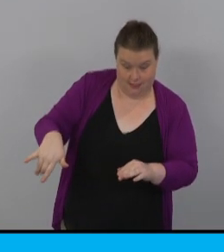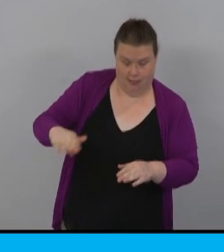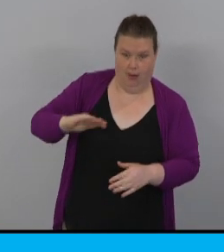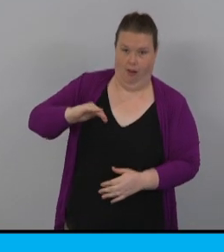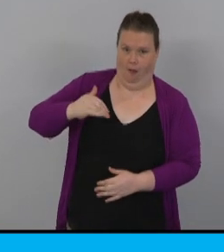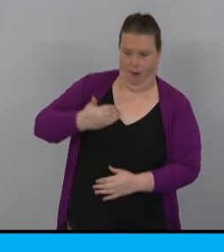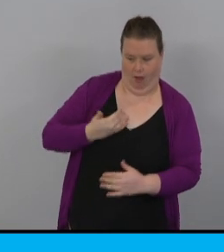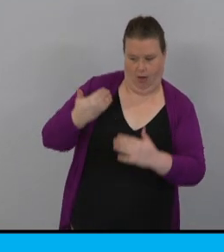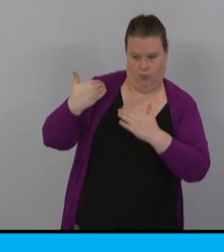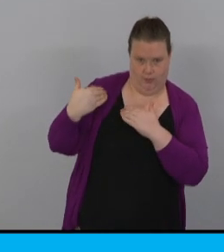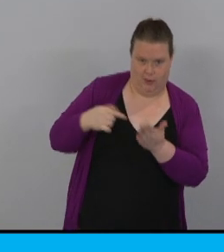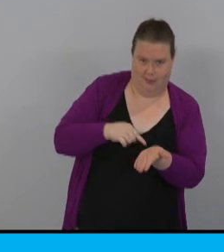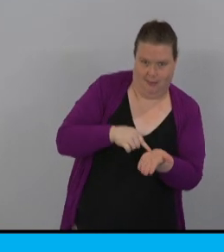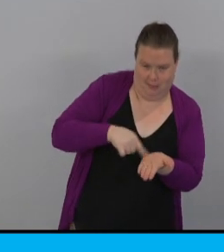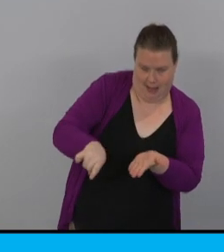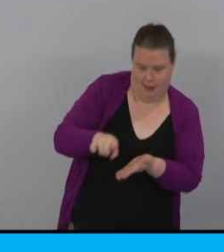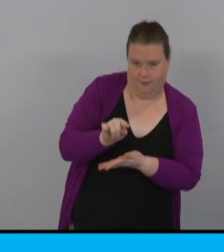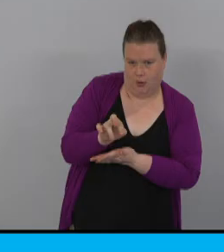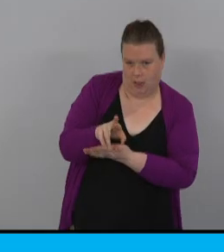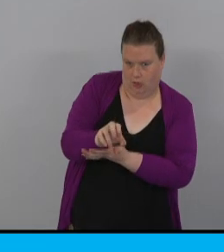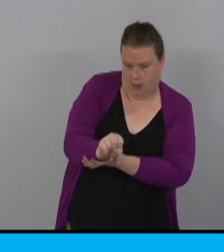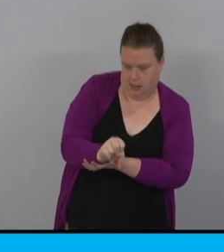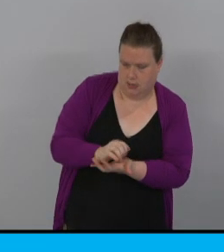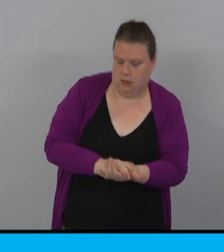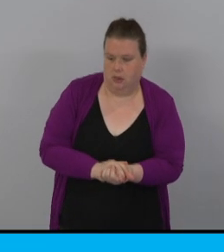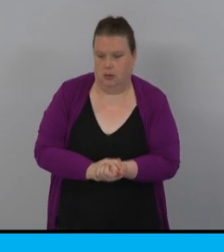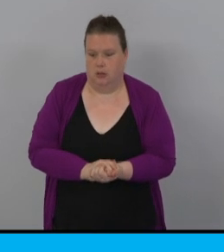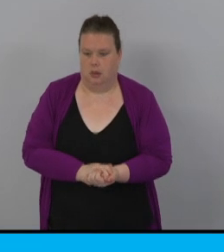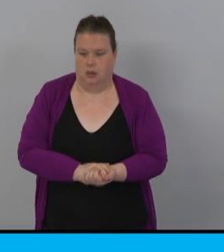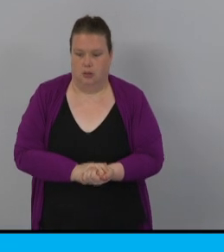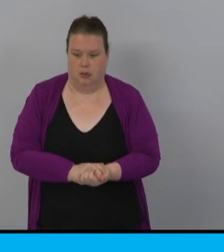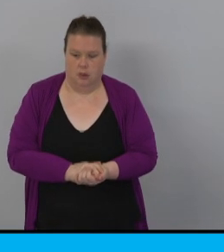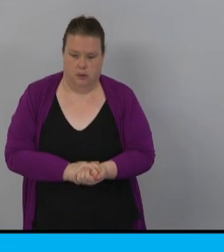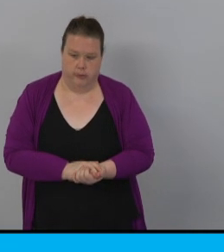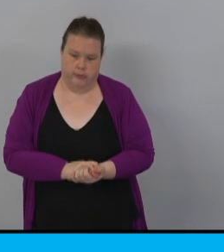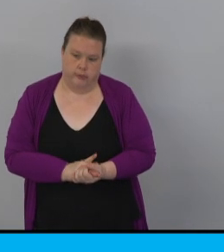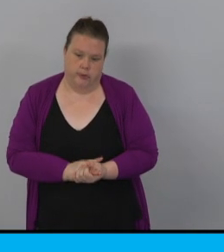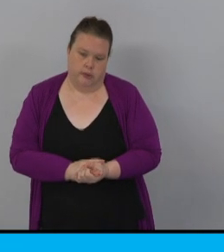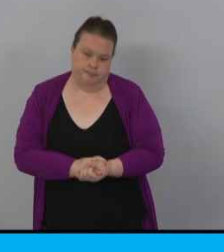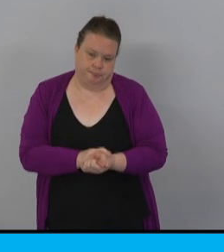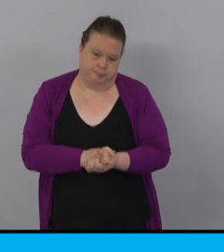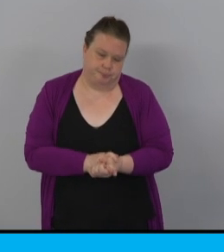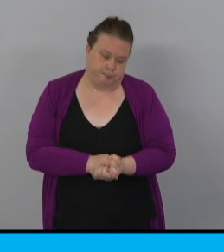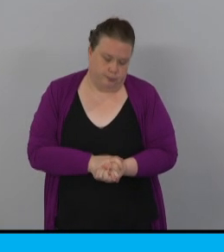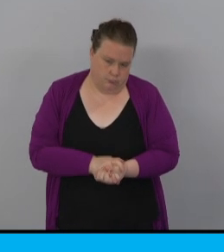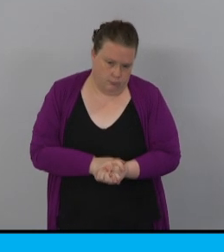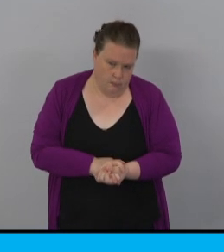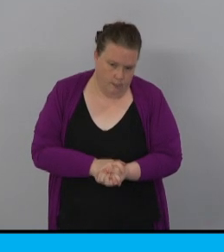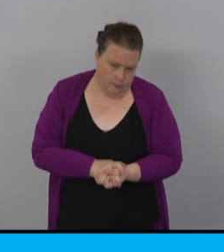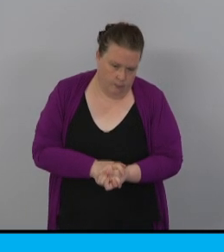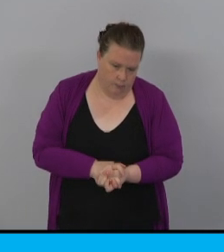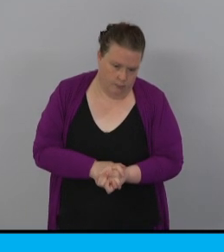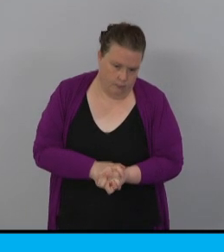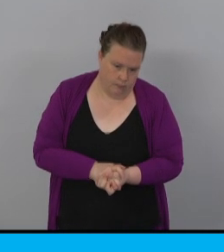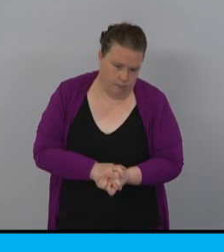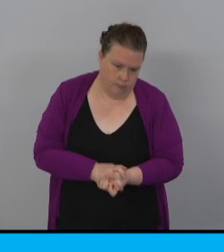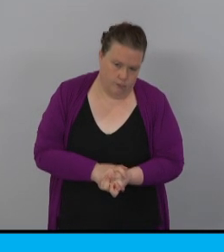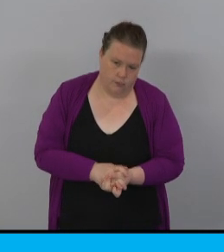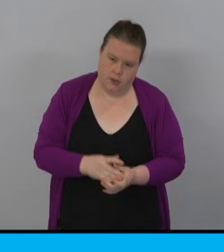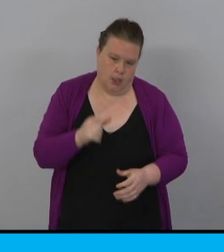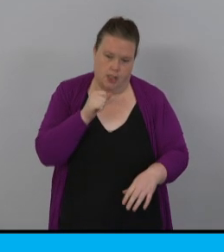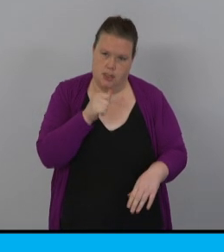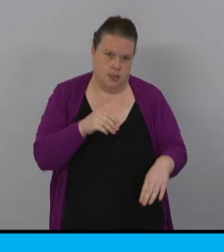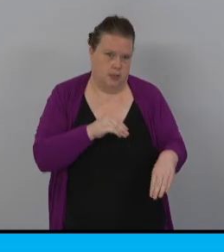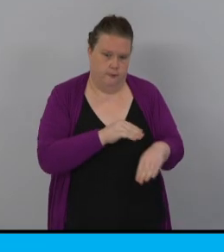pay TRS on. And that does not impact any of our auxiliary or